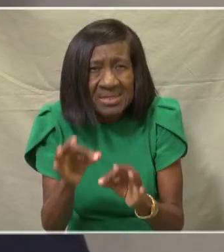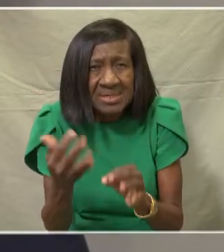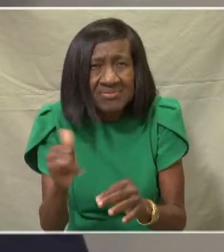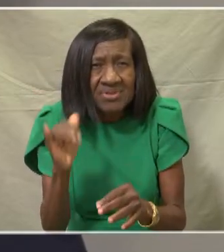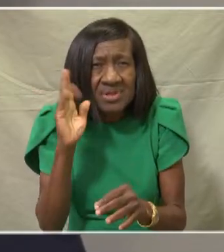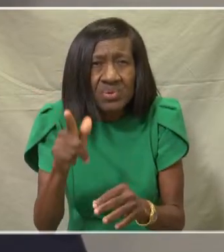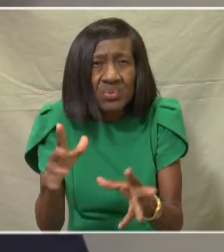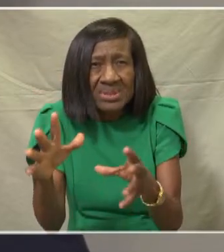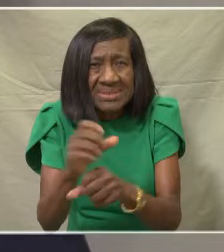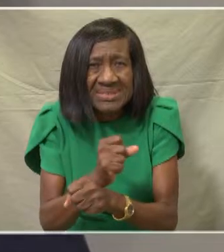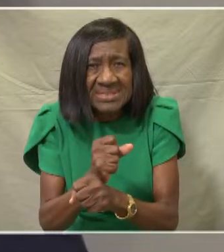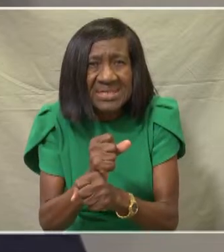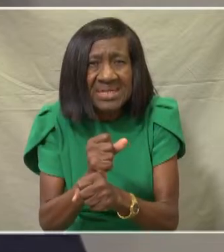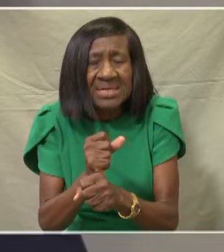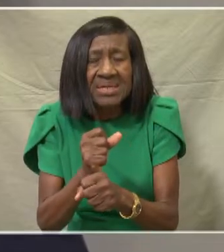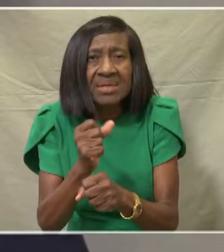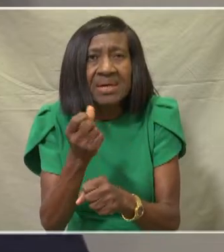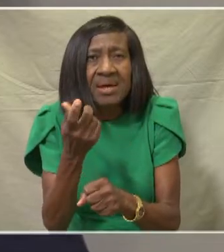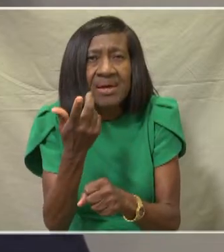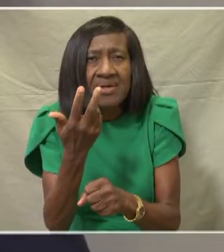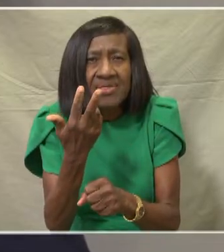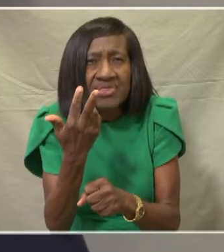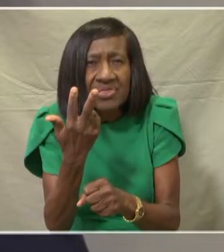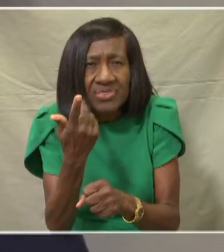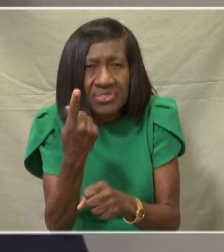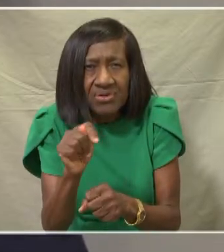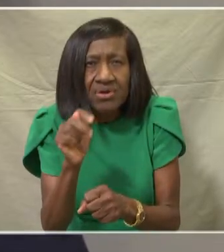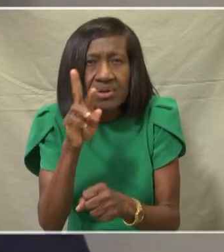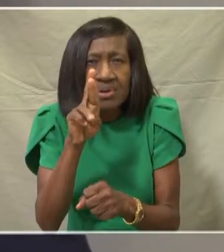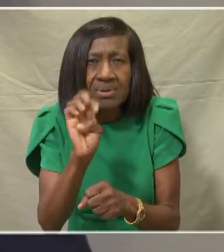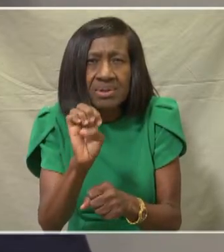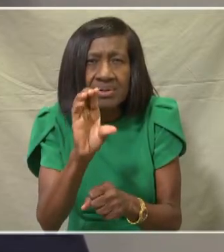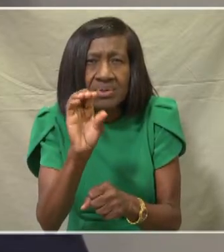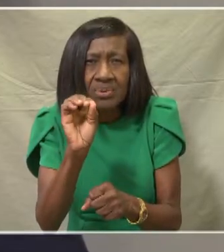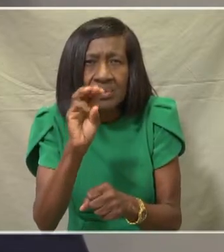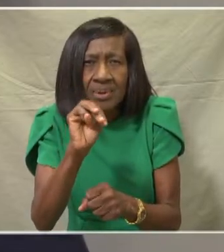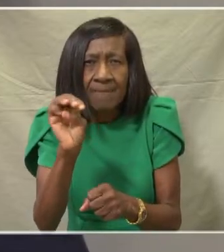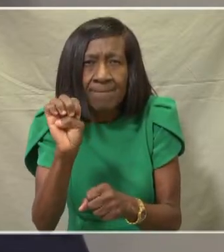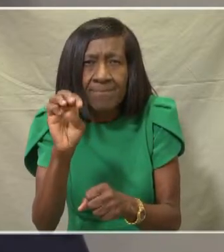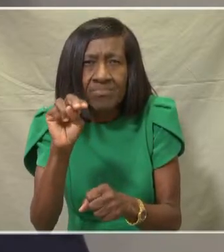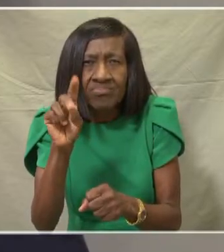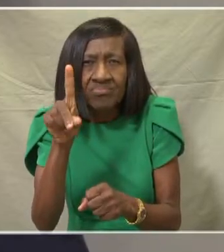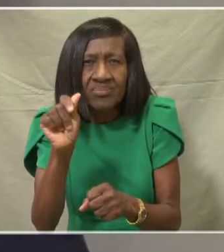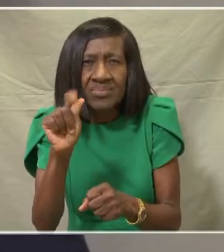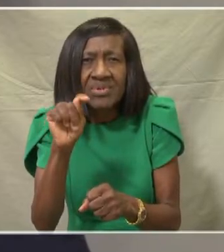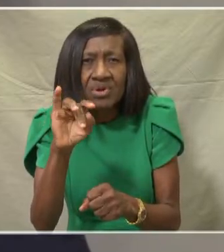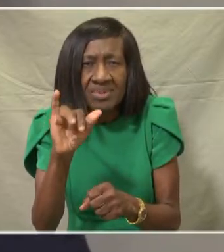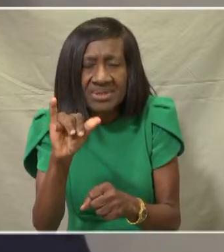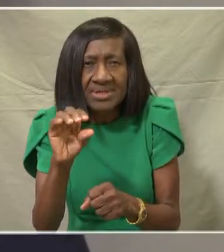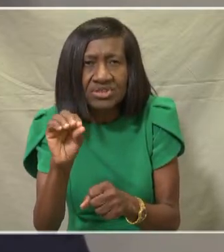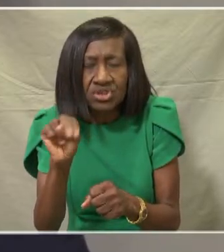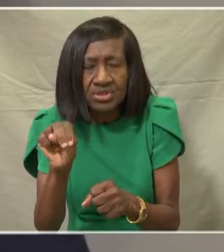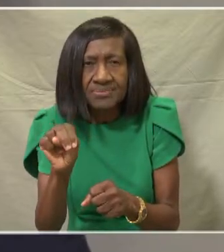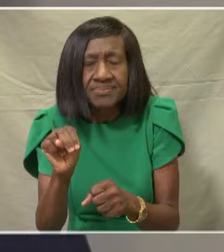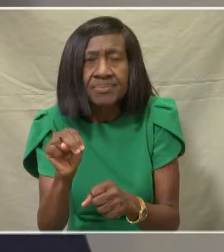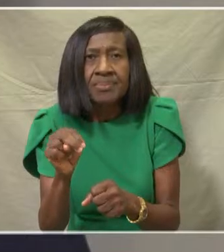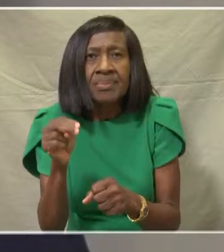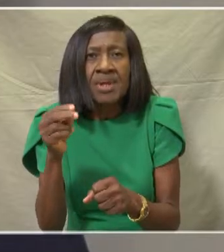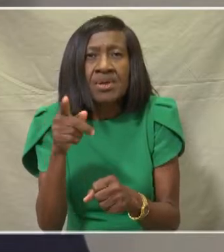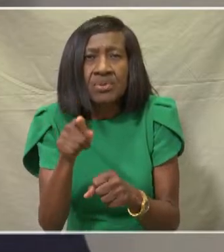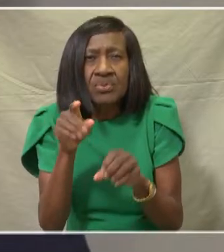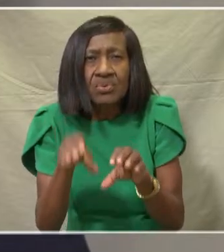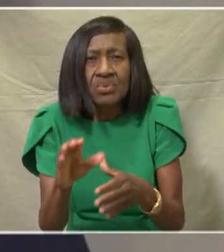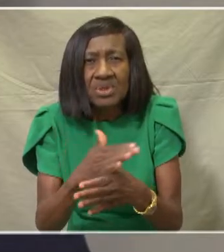forward. Lastly, you can get involved. We have an email address you can use to share your experience of the election